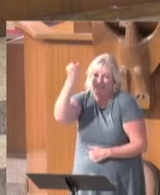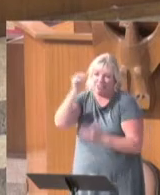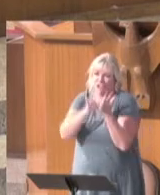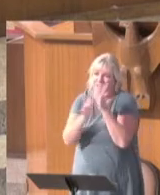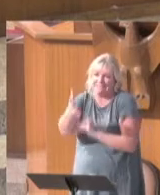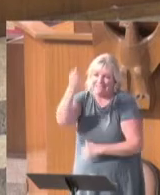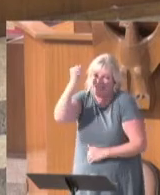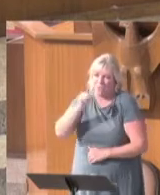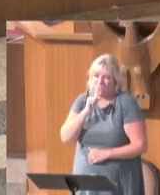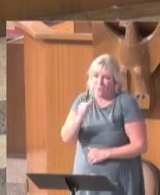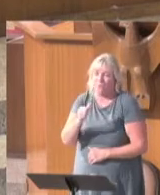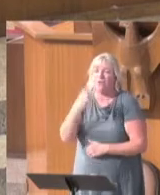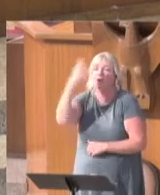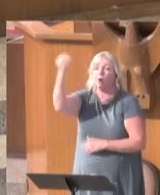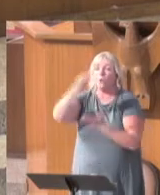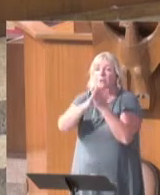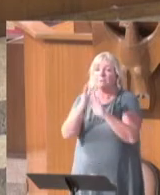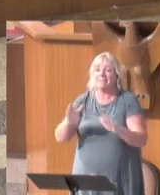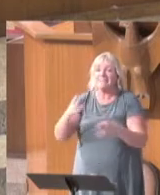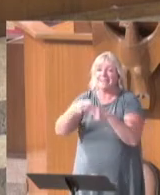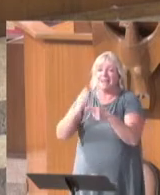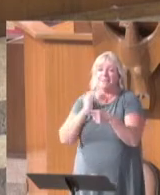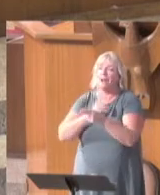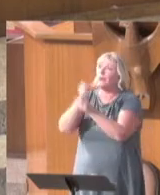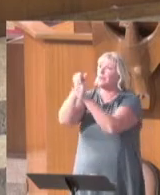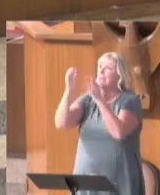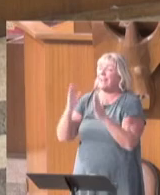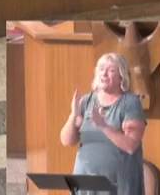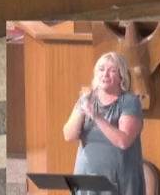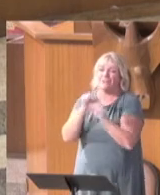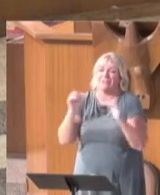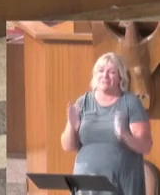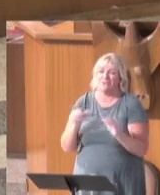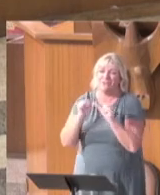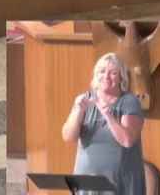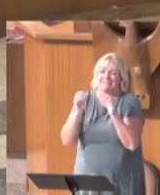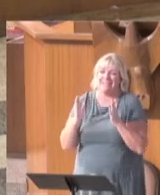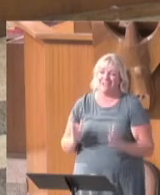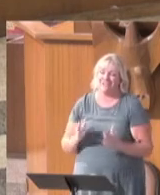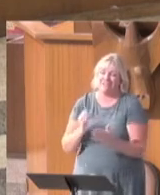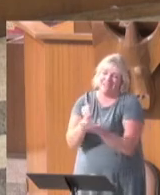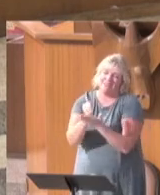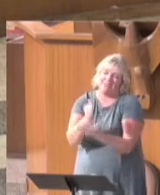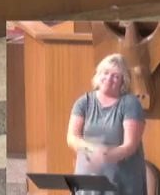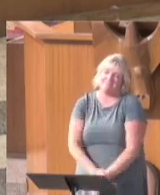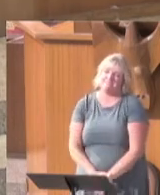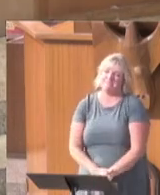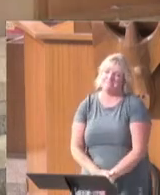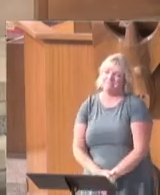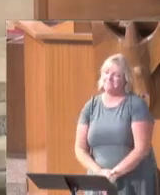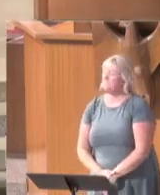Go in peace in the name of our Creator, Redeemer, and Sustainer. Amen.